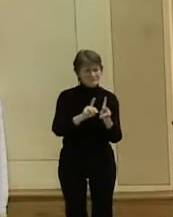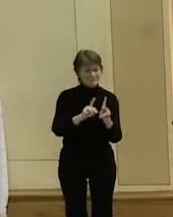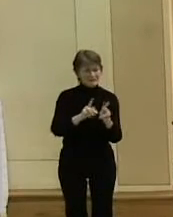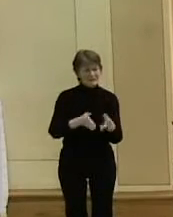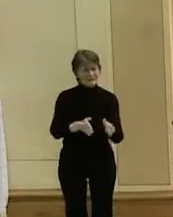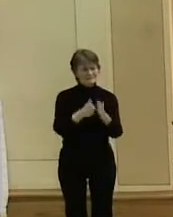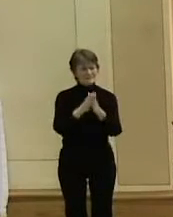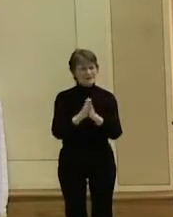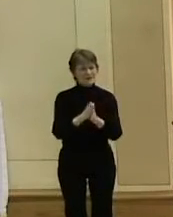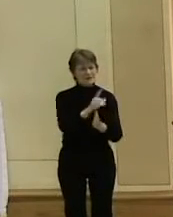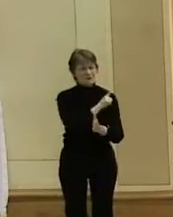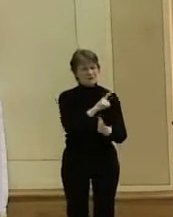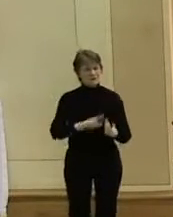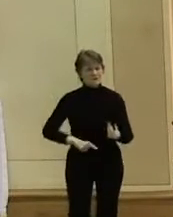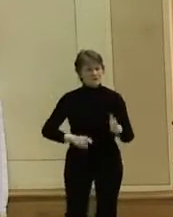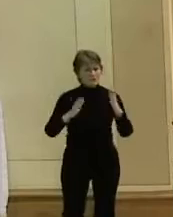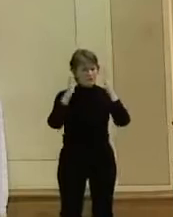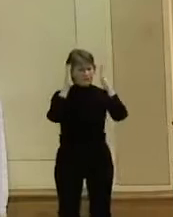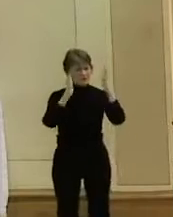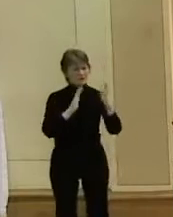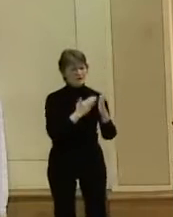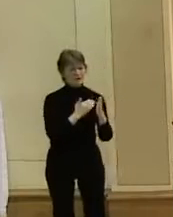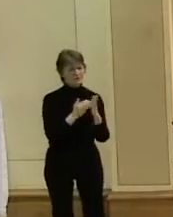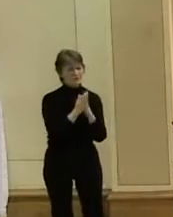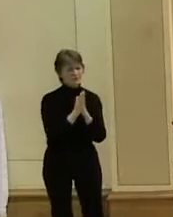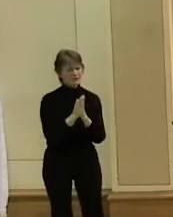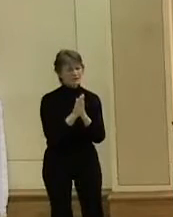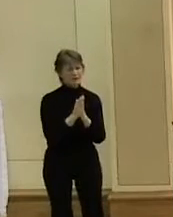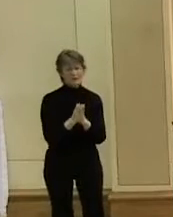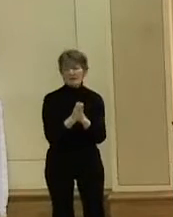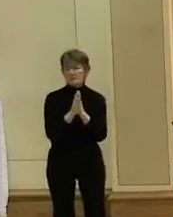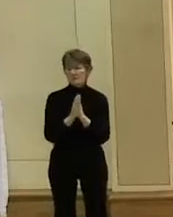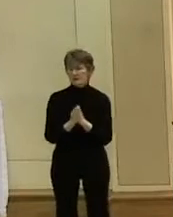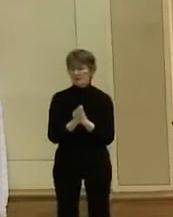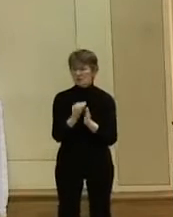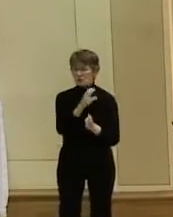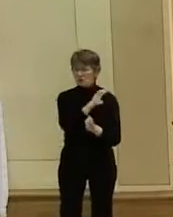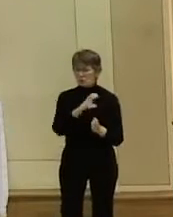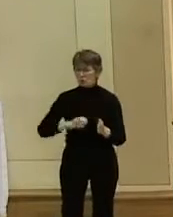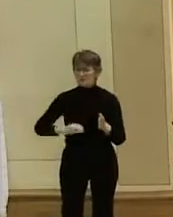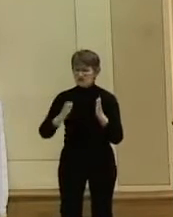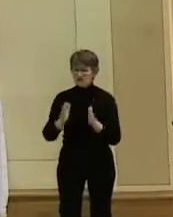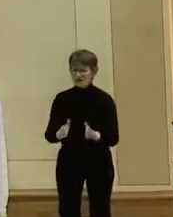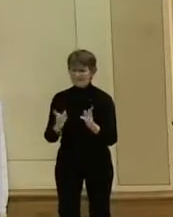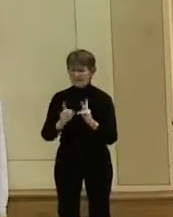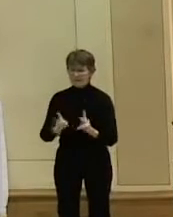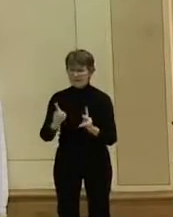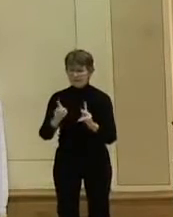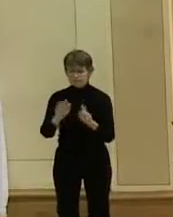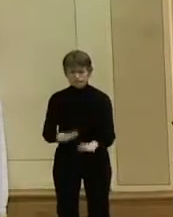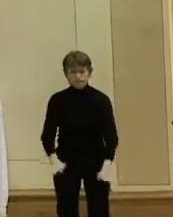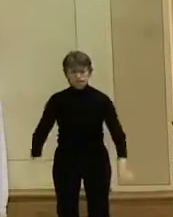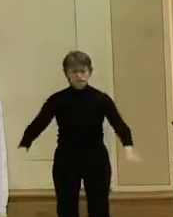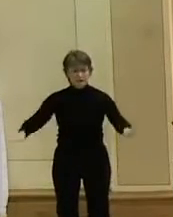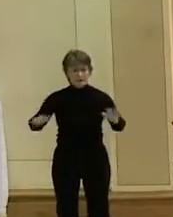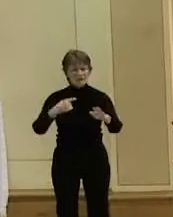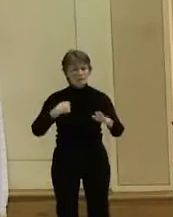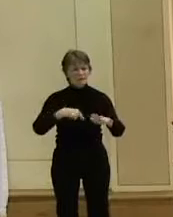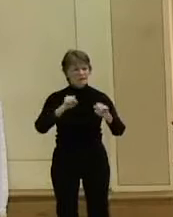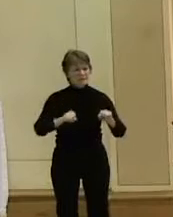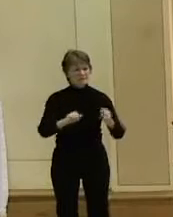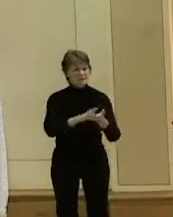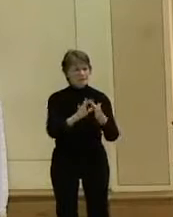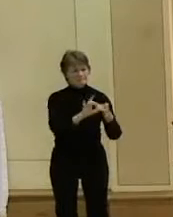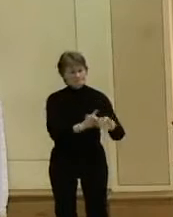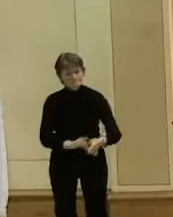the Lord. Lord, hear our prayers. For Christian unity, that we may truly be one flock, one